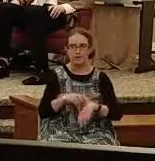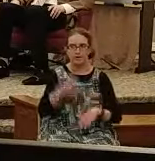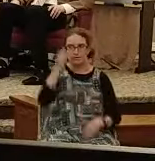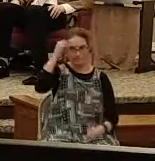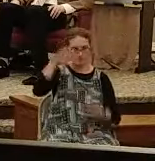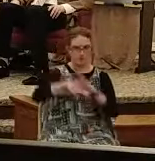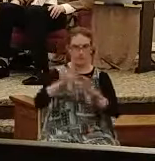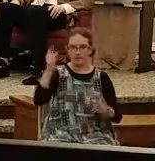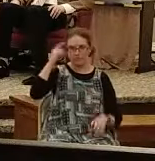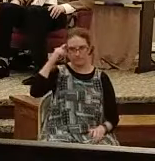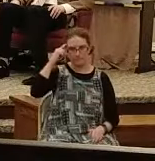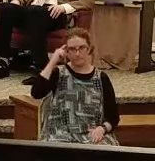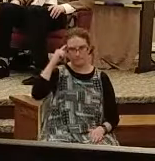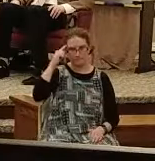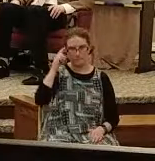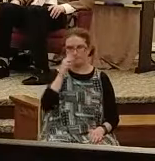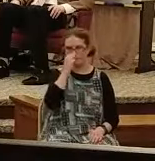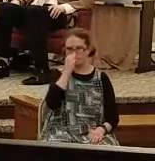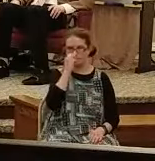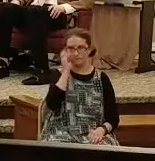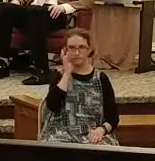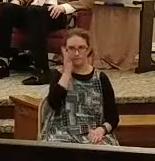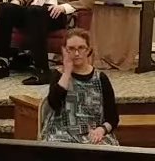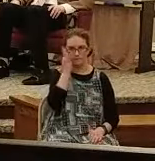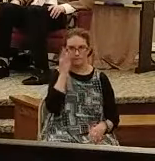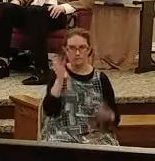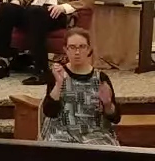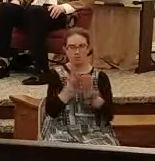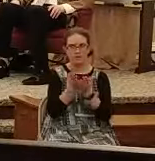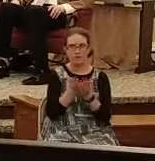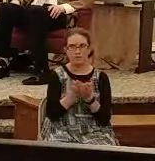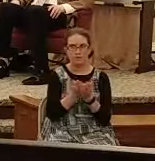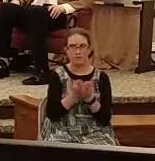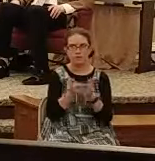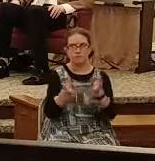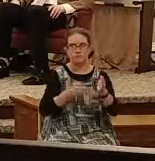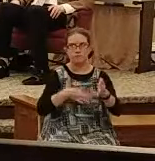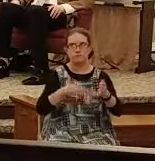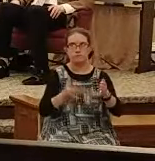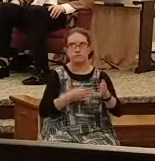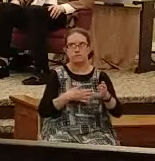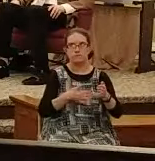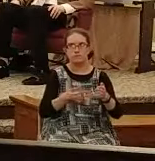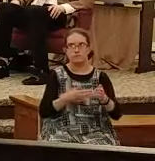of our mind and we'll start, you know, quoting Bible verses or singing or whatever.